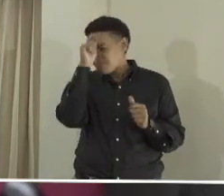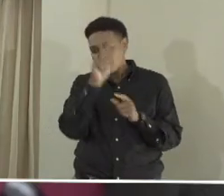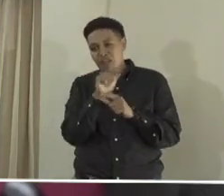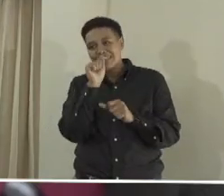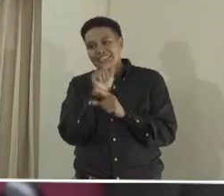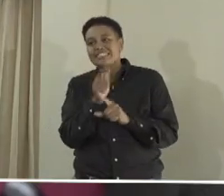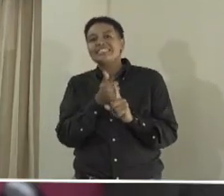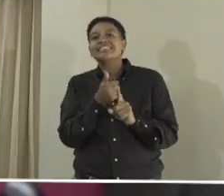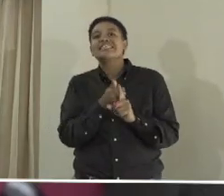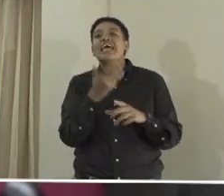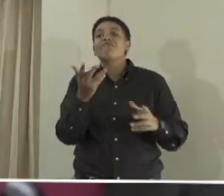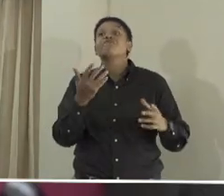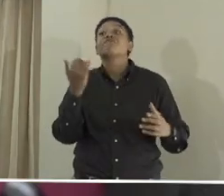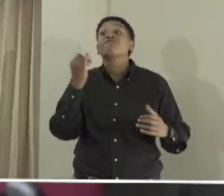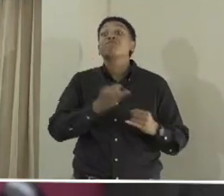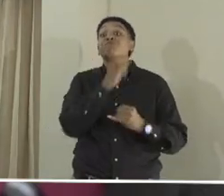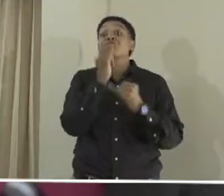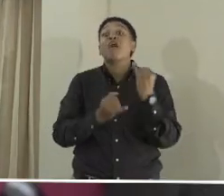sisters,